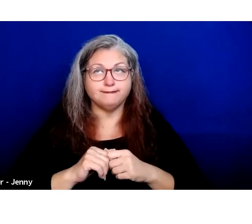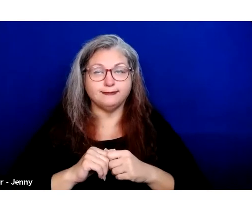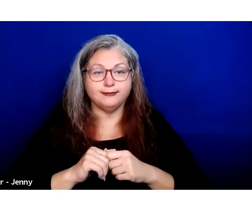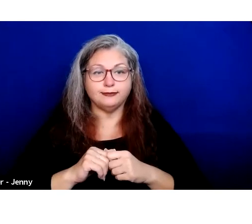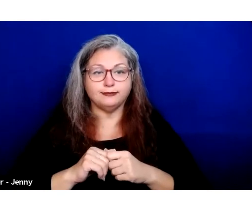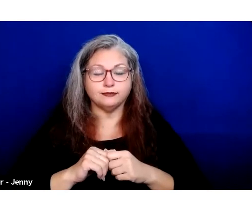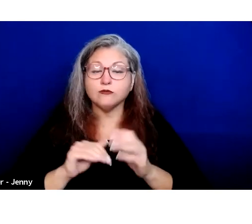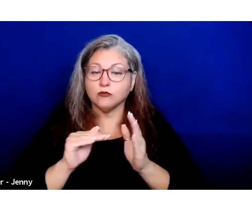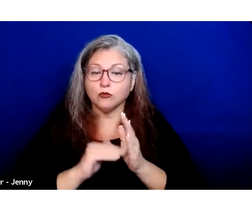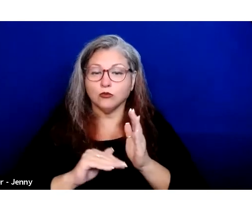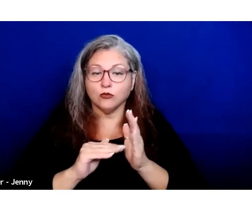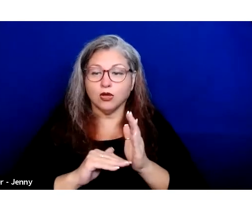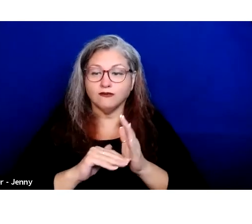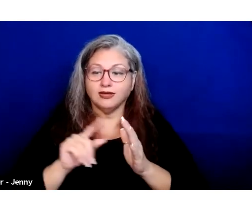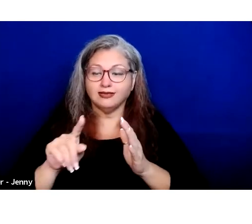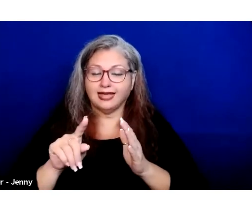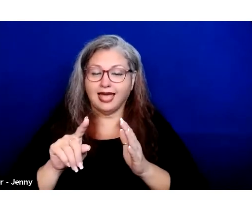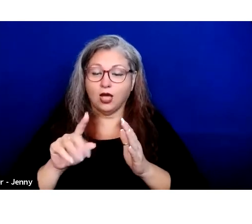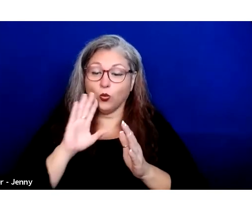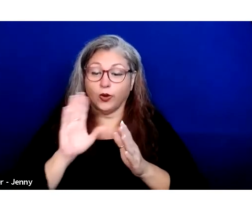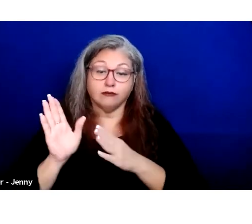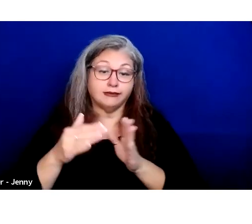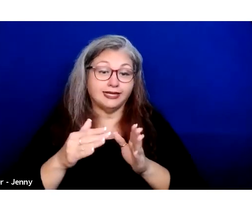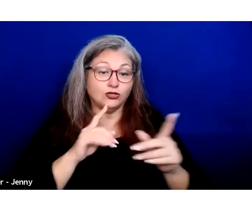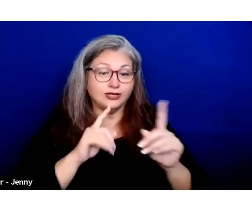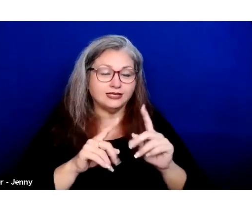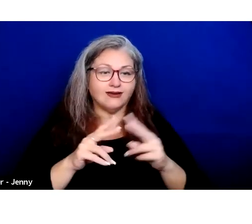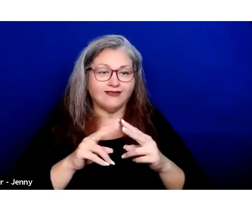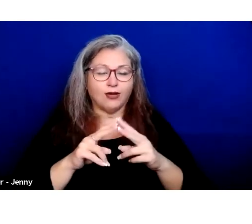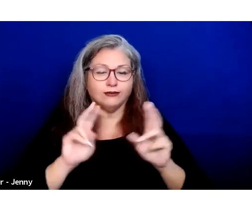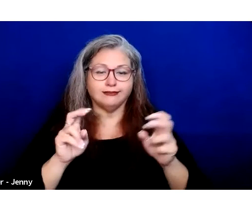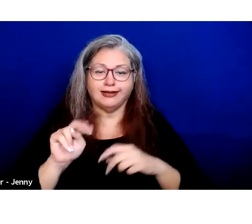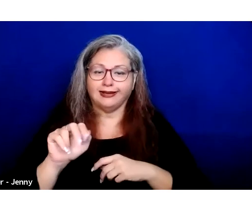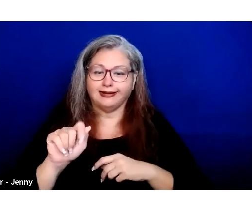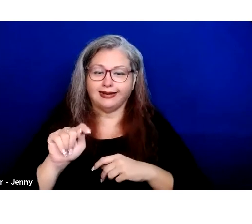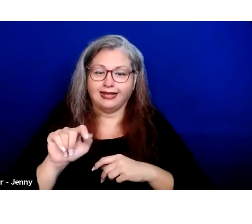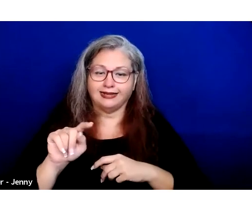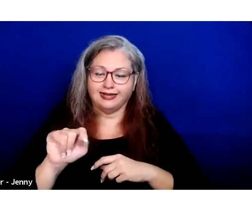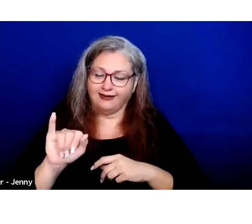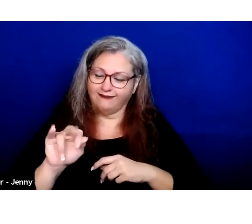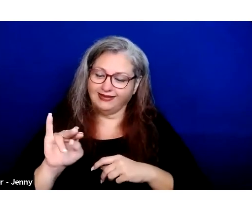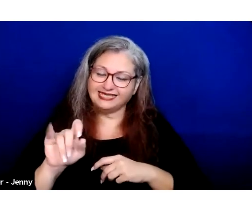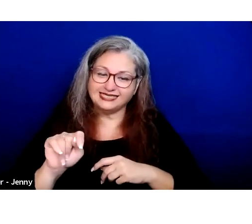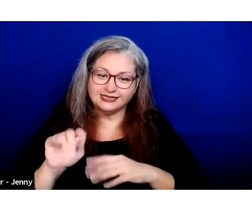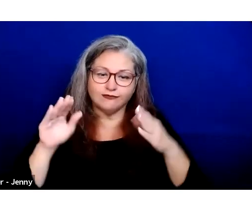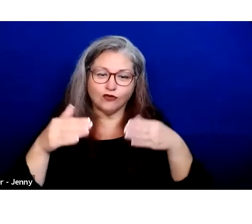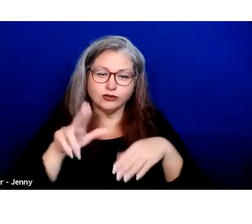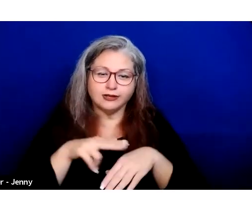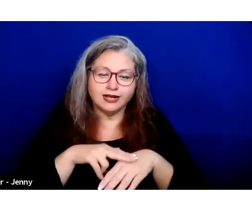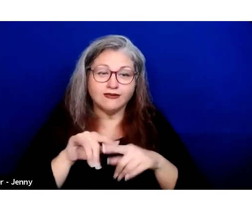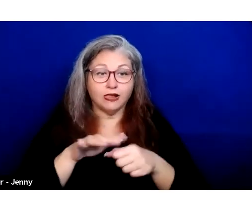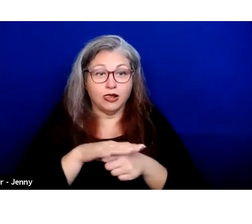Very often bleeds into a discourse that is very nativist sounding, right? And again, as if the local